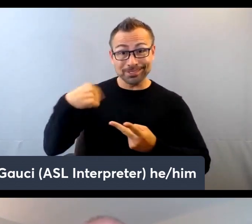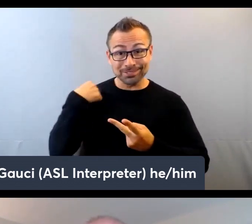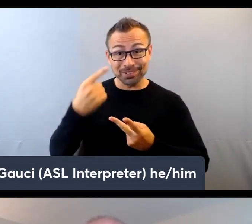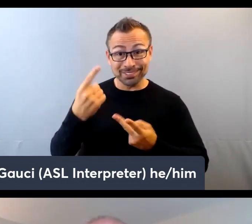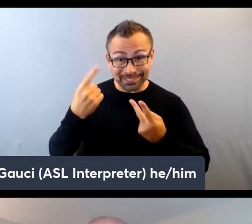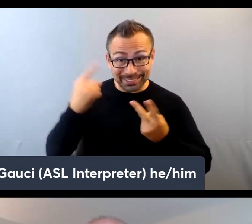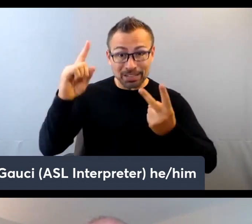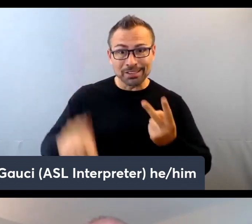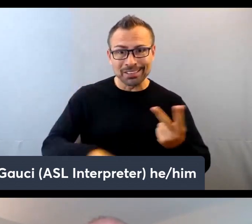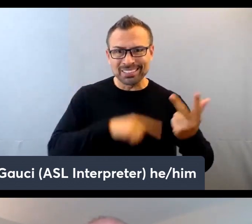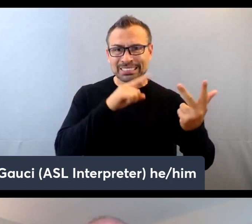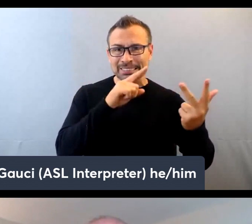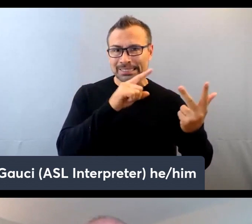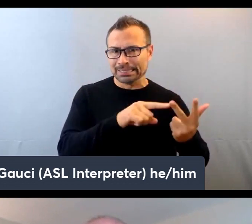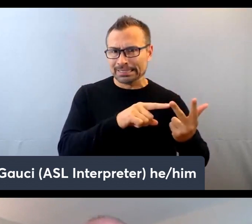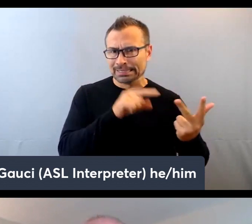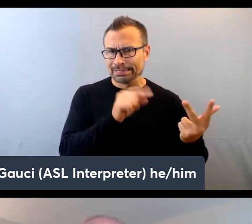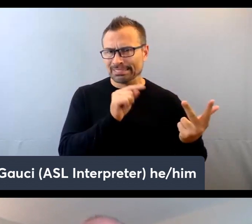of this